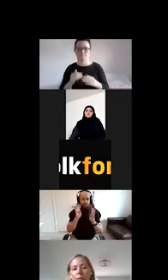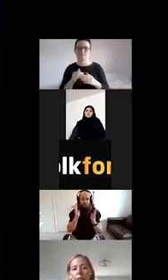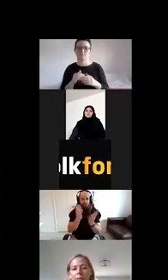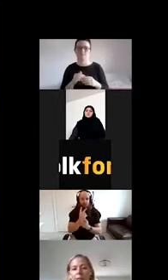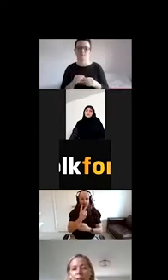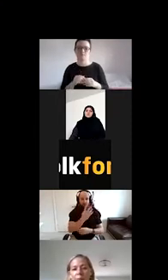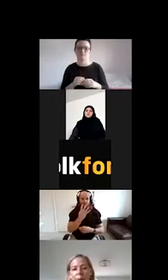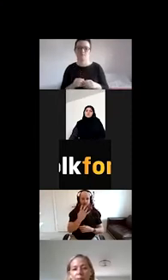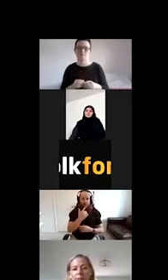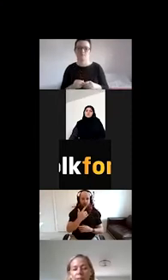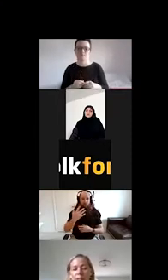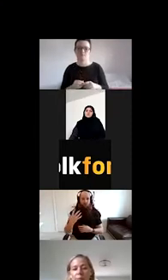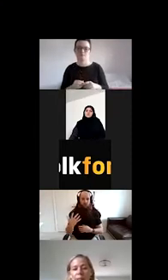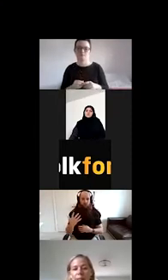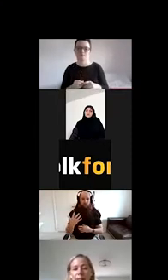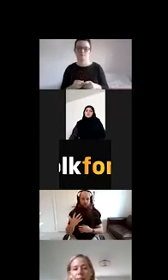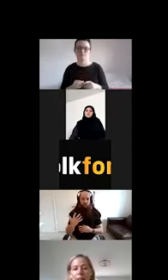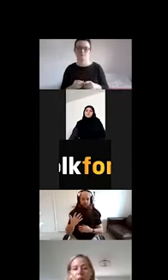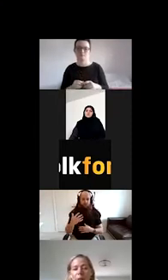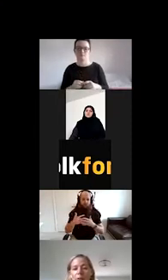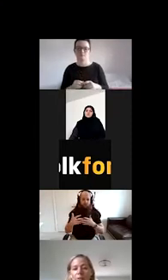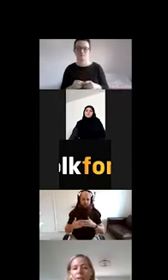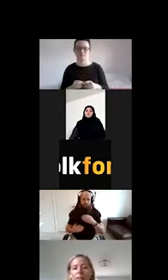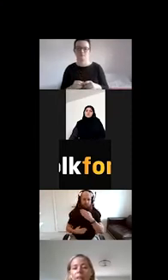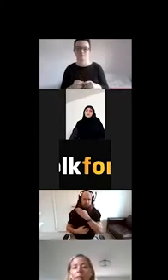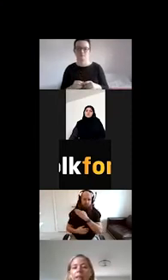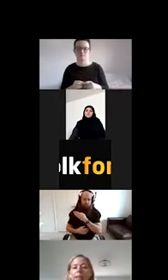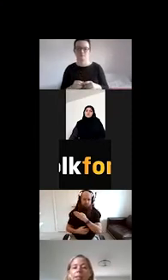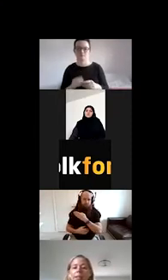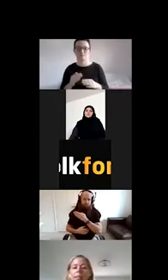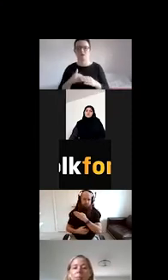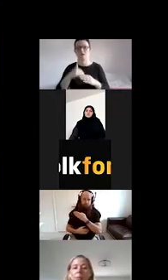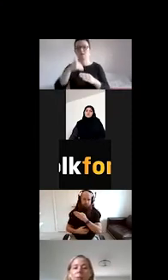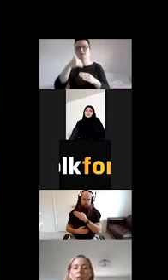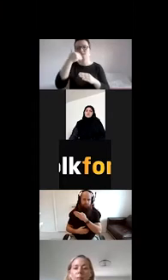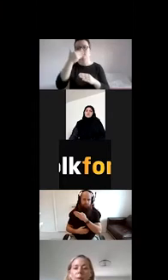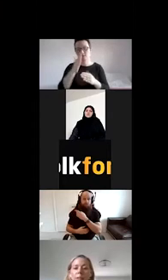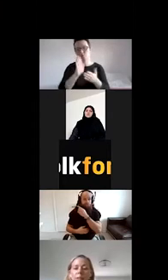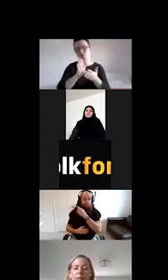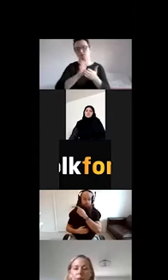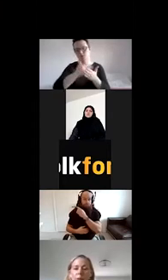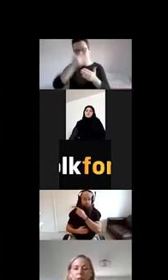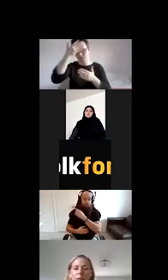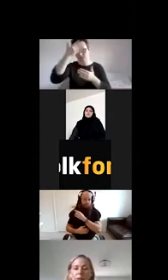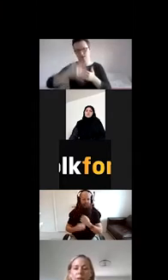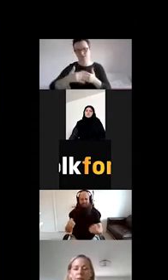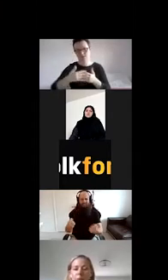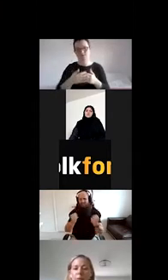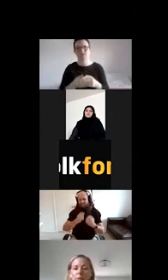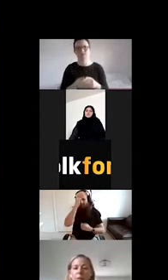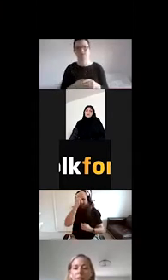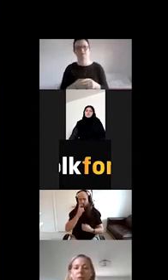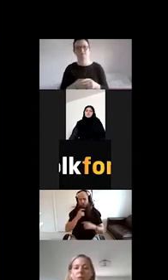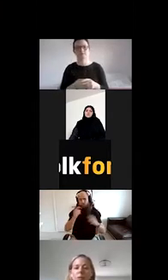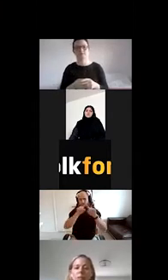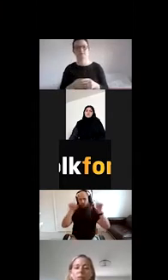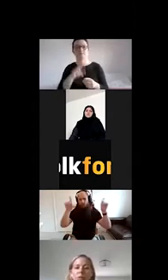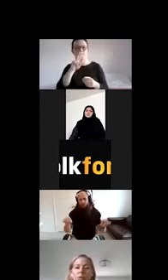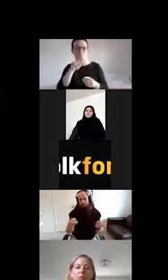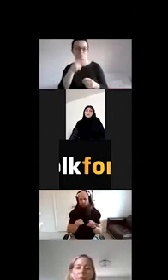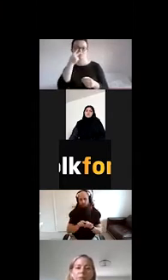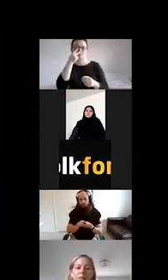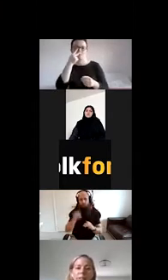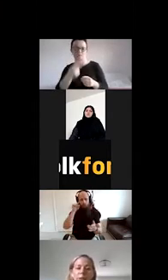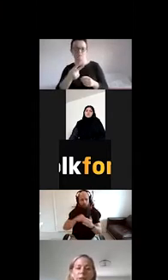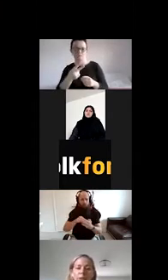2475 on the protection of persons with disabilities in armed conflict is an important policy framework in order